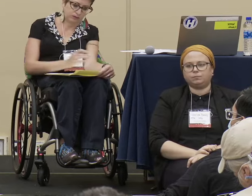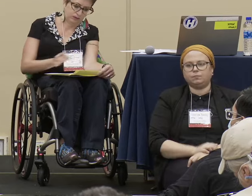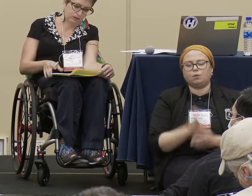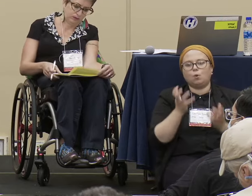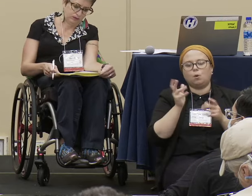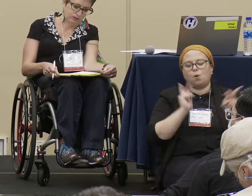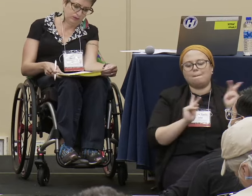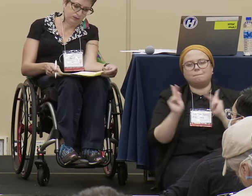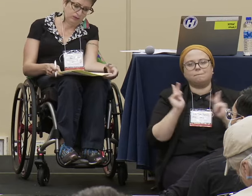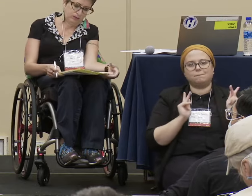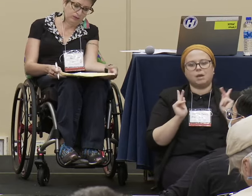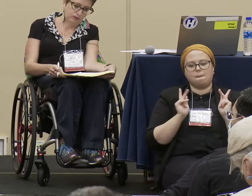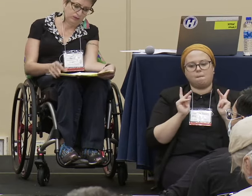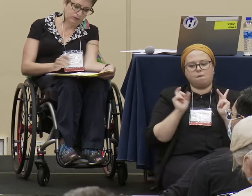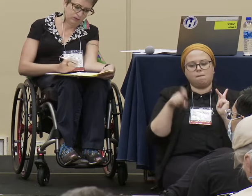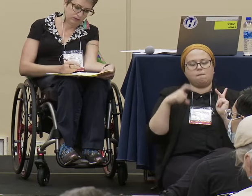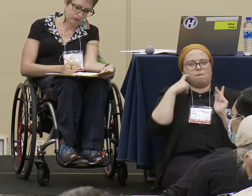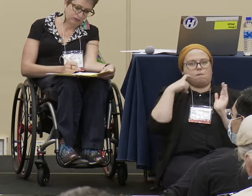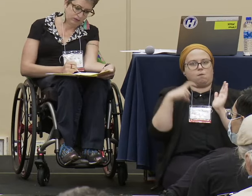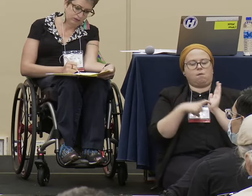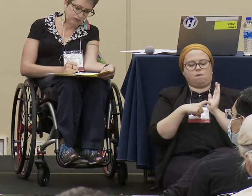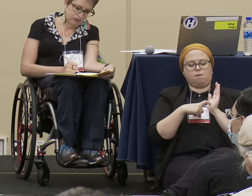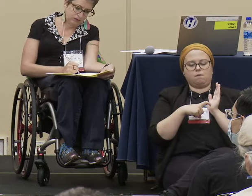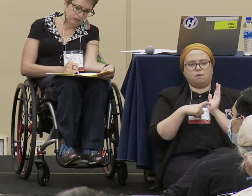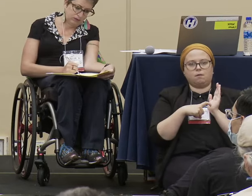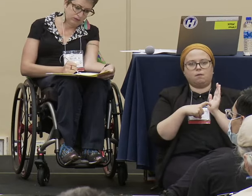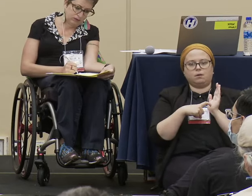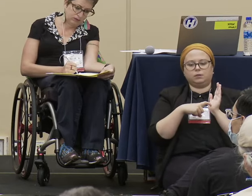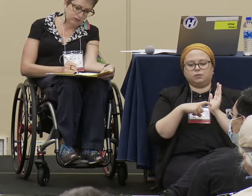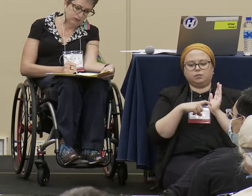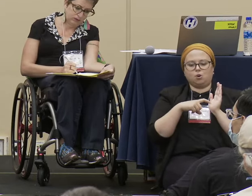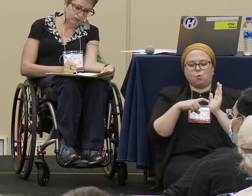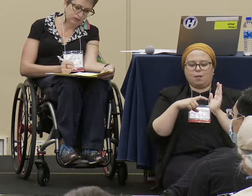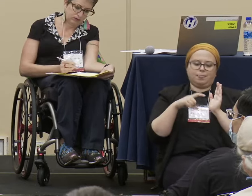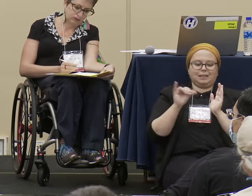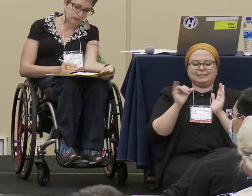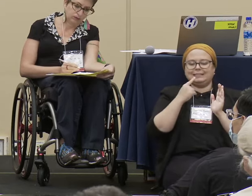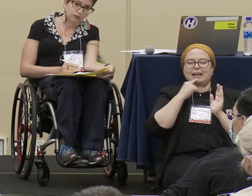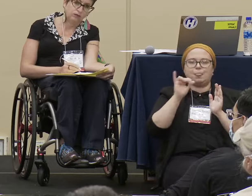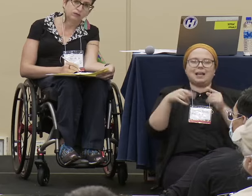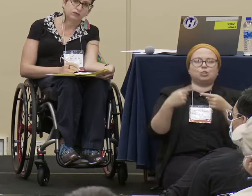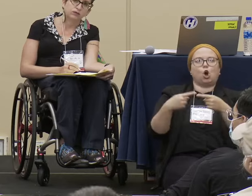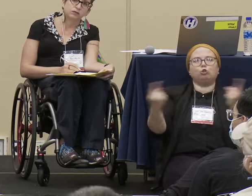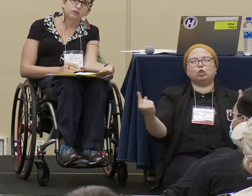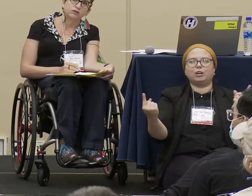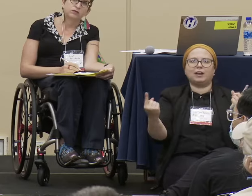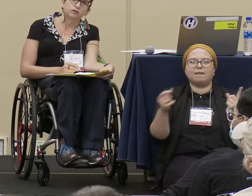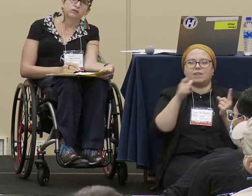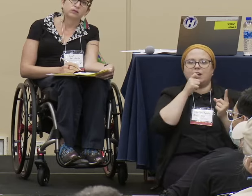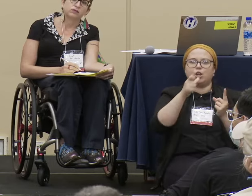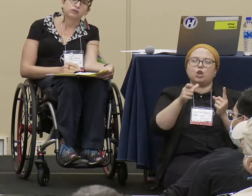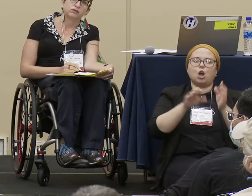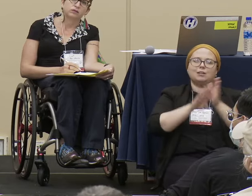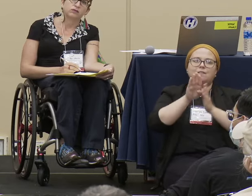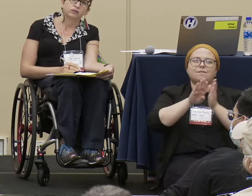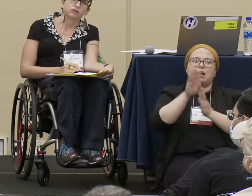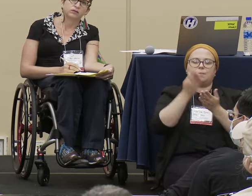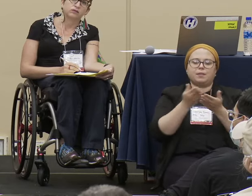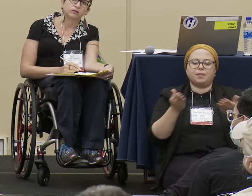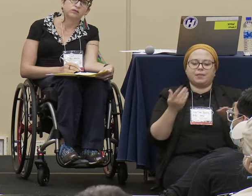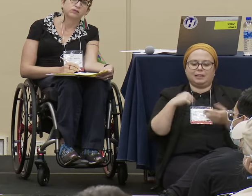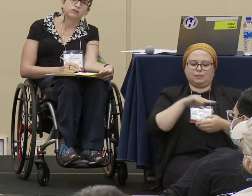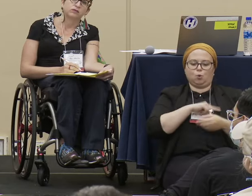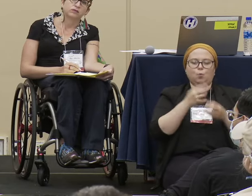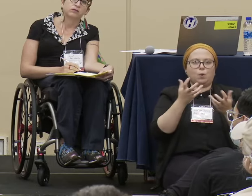to recognize that positioning is an alternative as opposed to growing the things that we want because they need to exist for